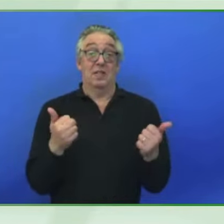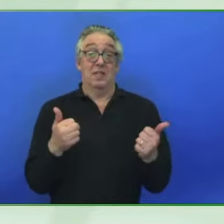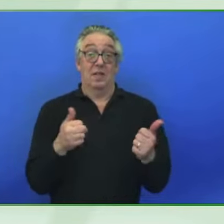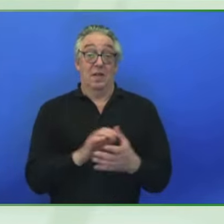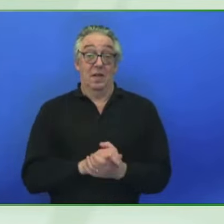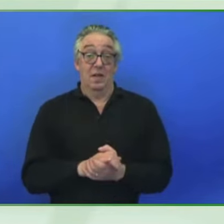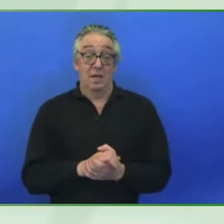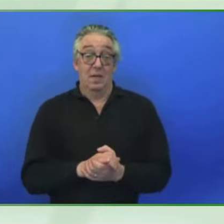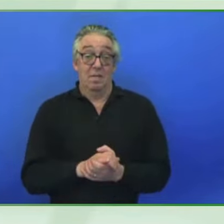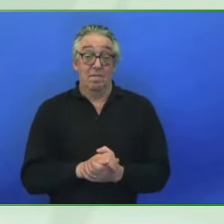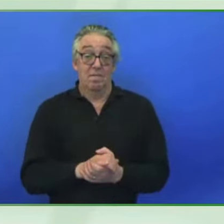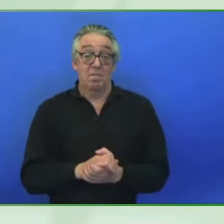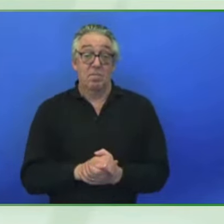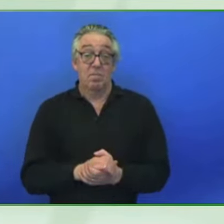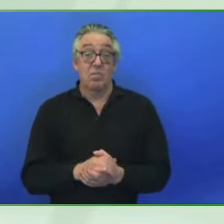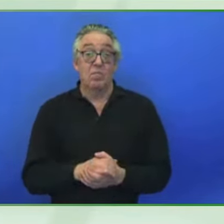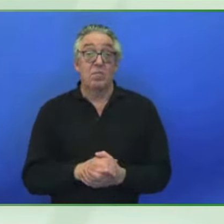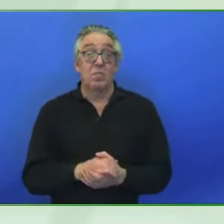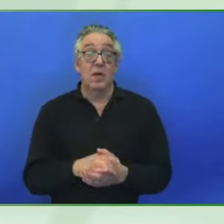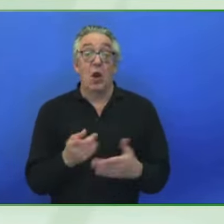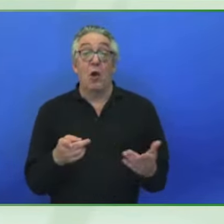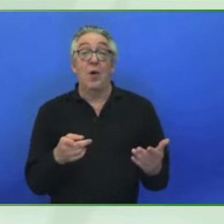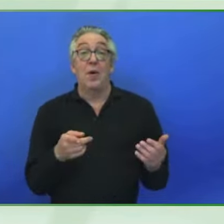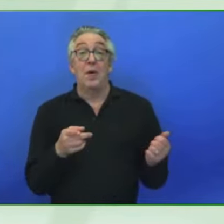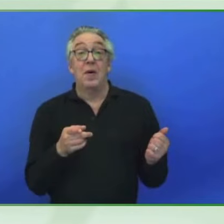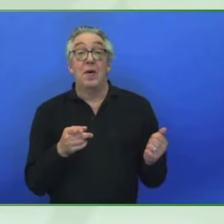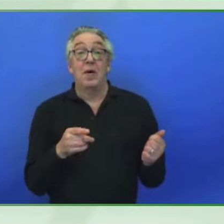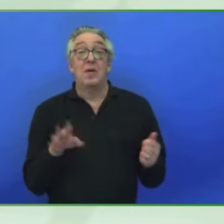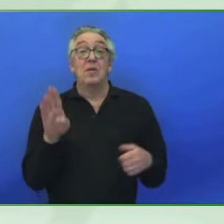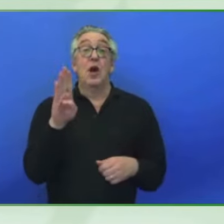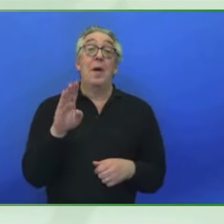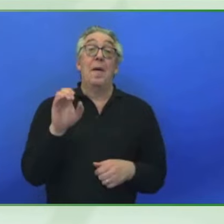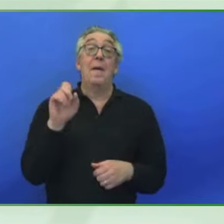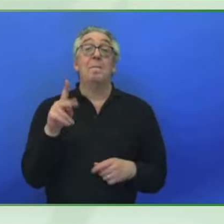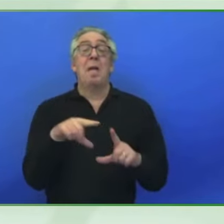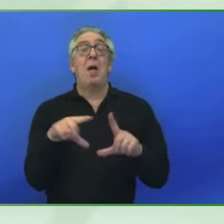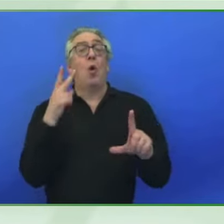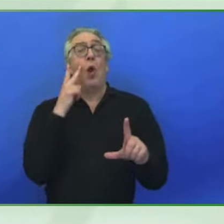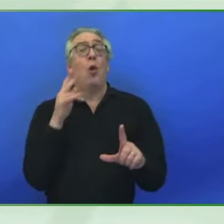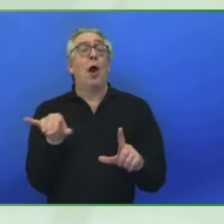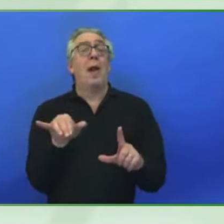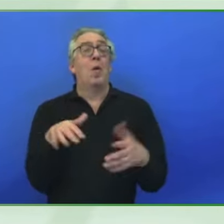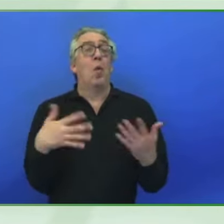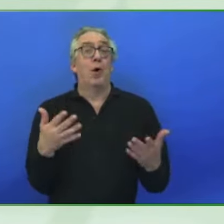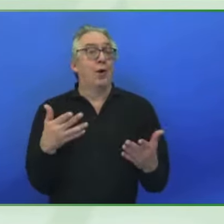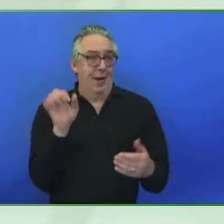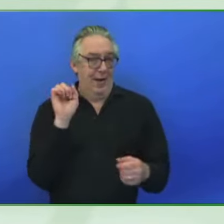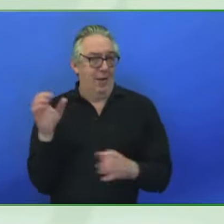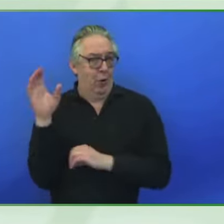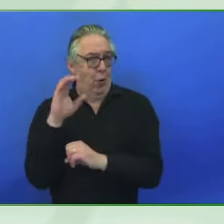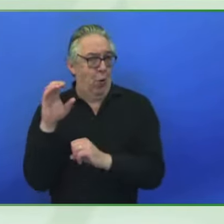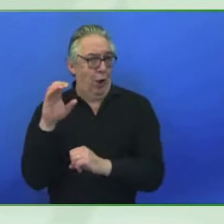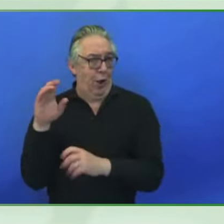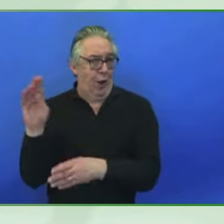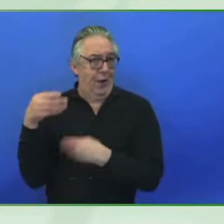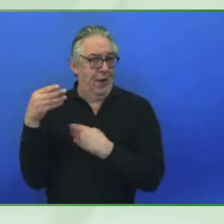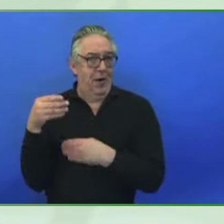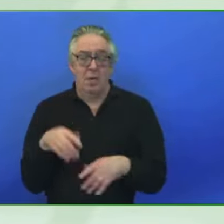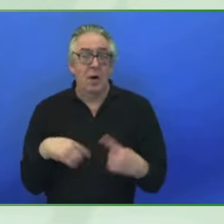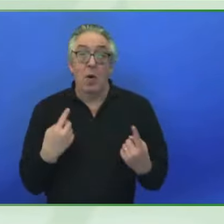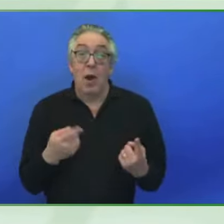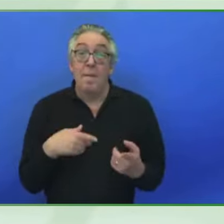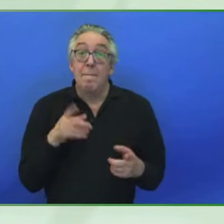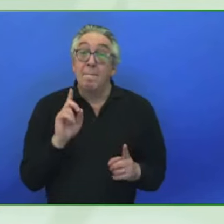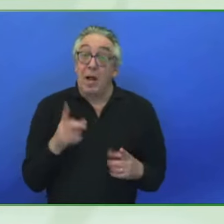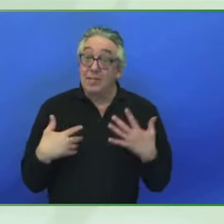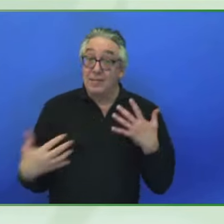can get that from Google, right? So it's actually, we've got to work harder to get the data to represent the lived experience of people with